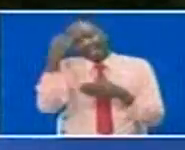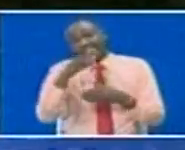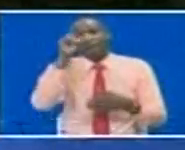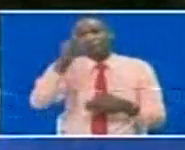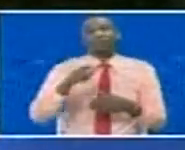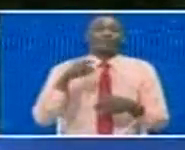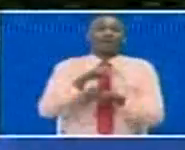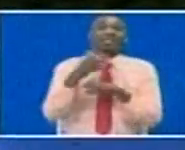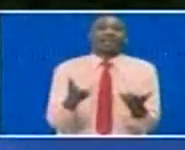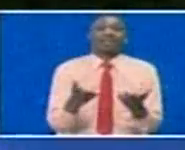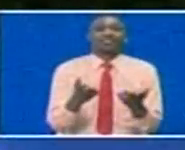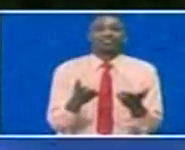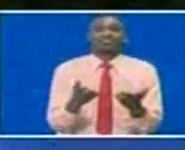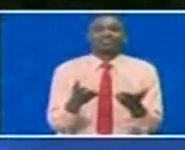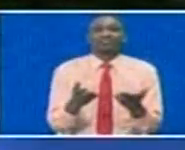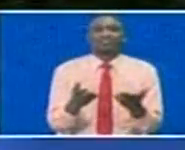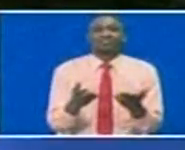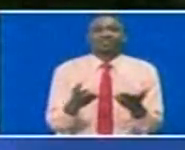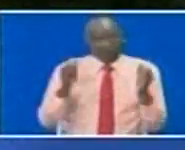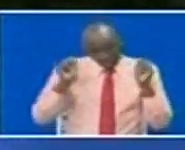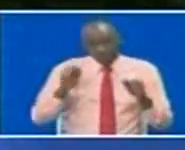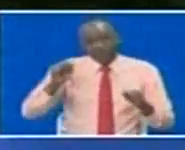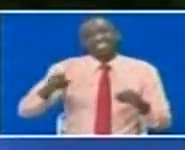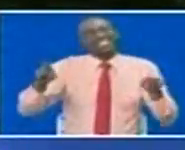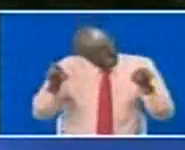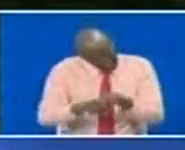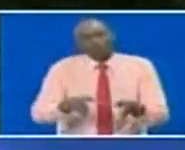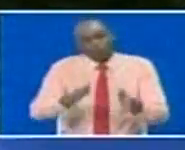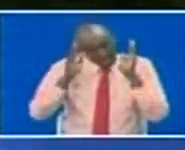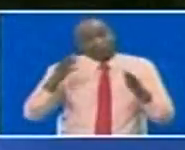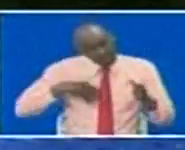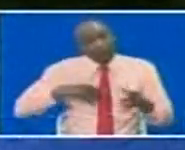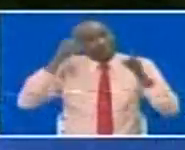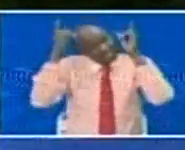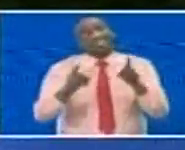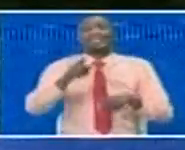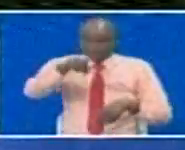for Makadara, but Sonko carried the day. So we are going to apply the same system. The people are the same. The system is the same.